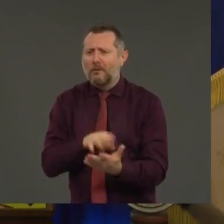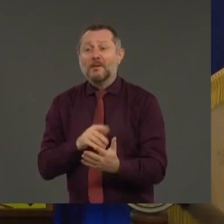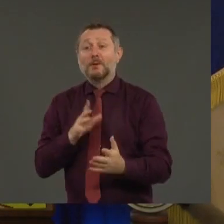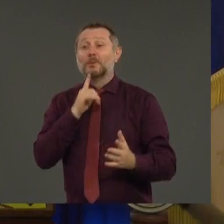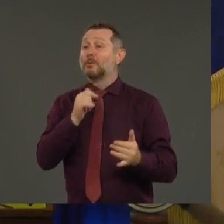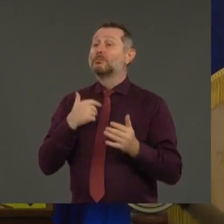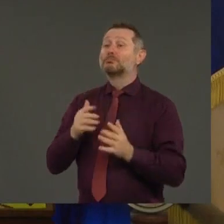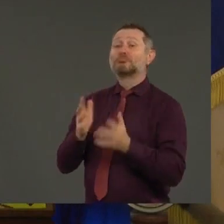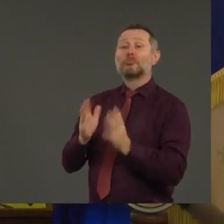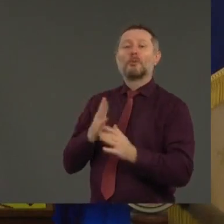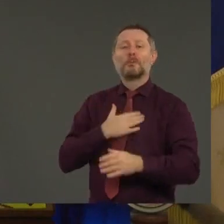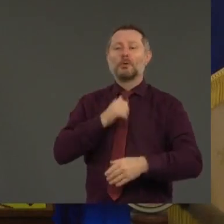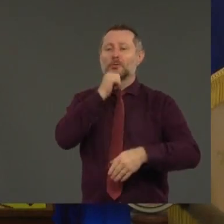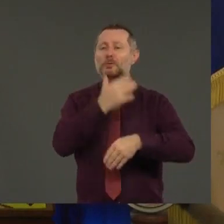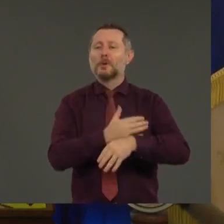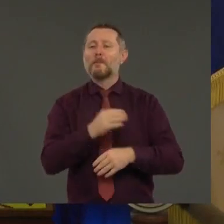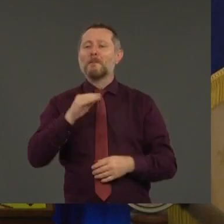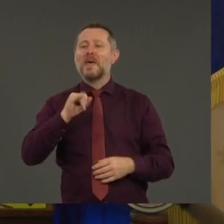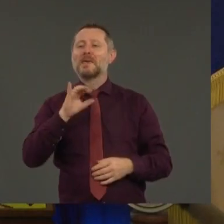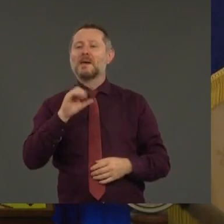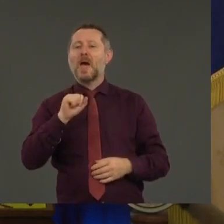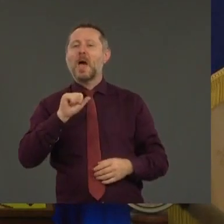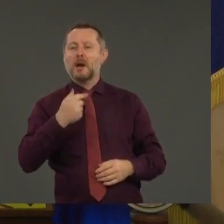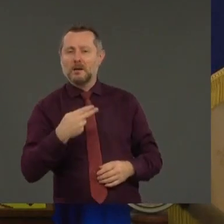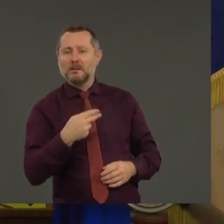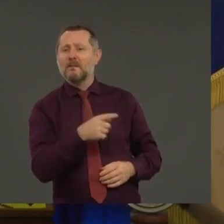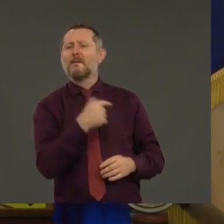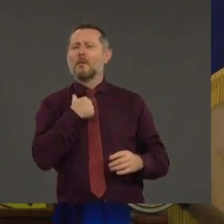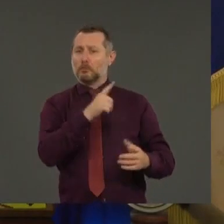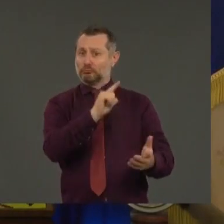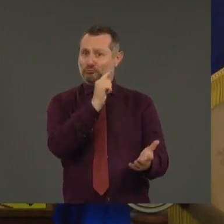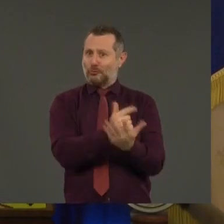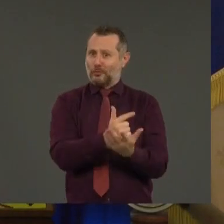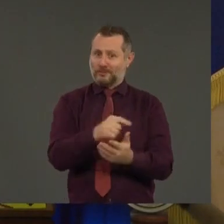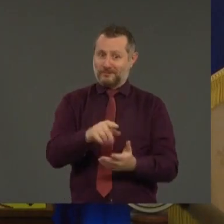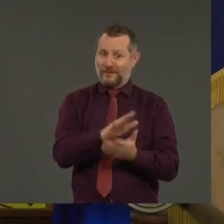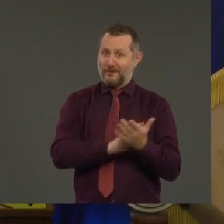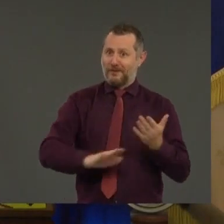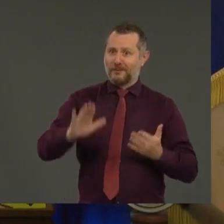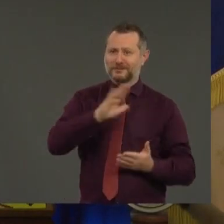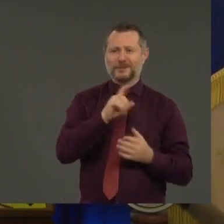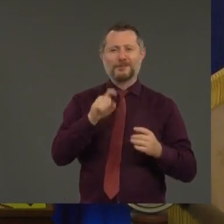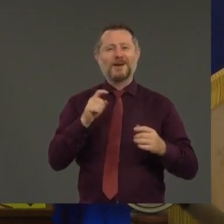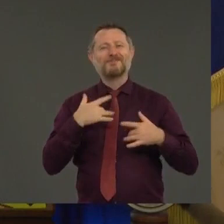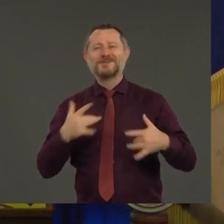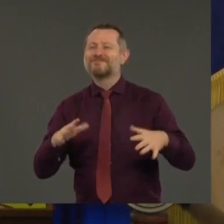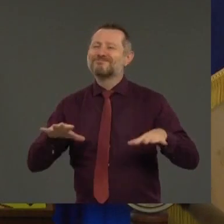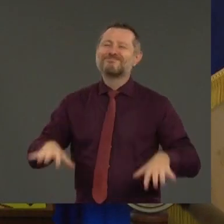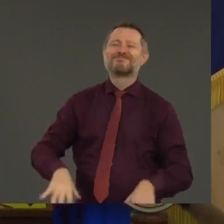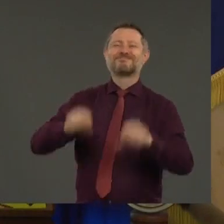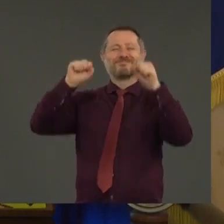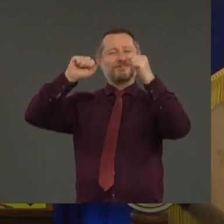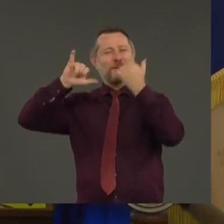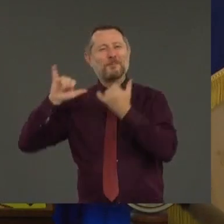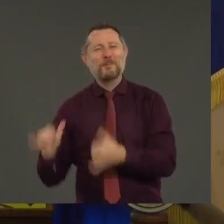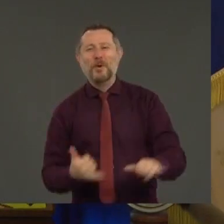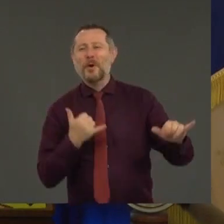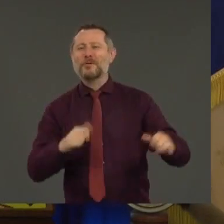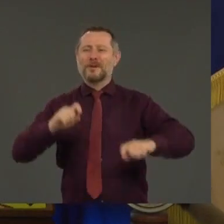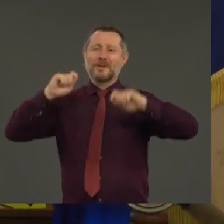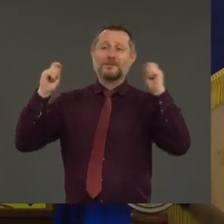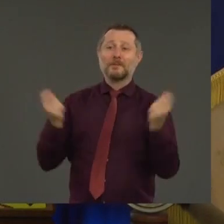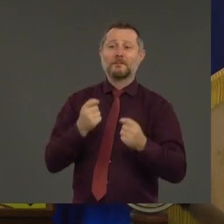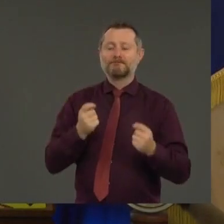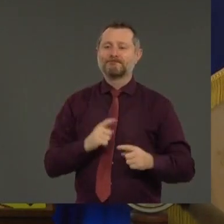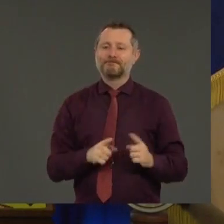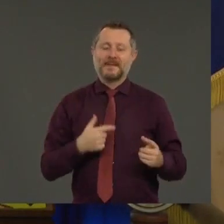the other day. She was supposed to graduate from college this year, and she was going to have a great ceremony and a big party. And I